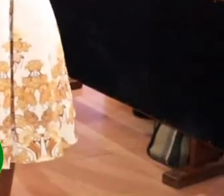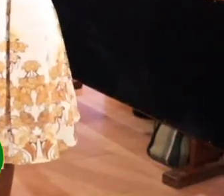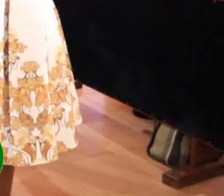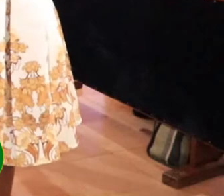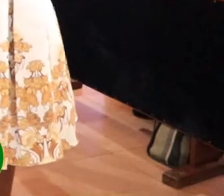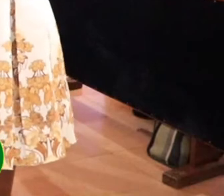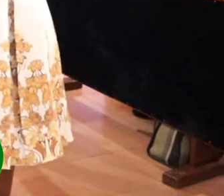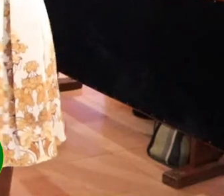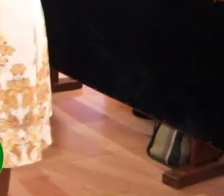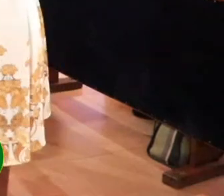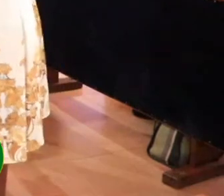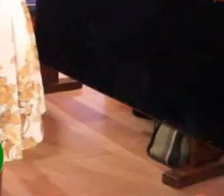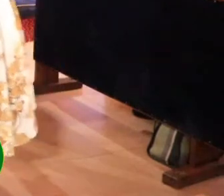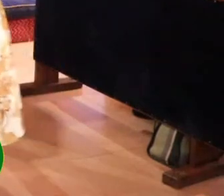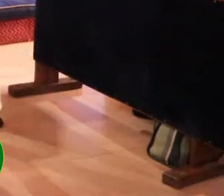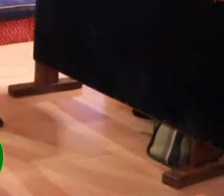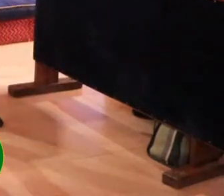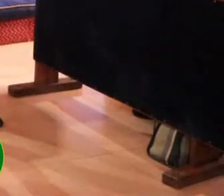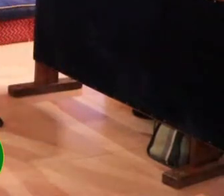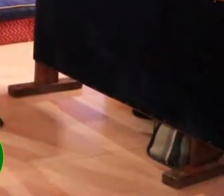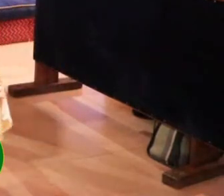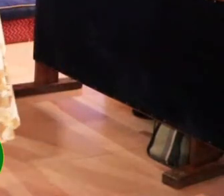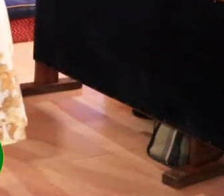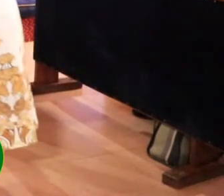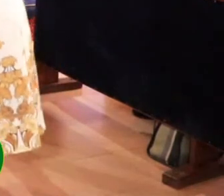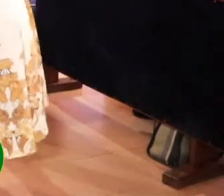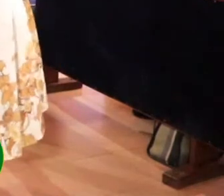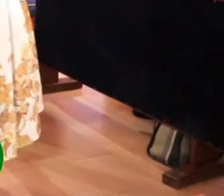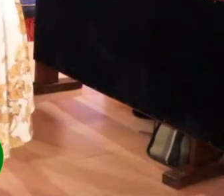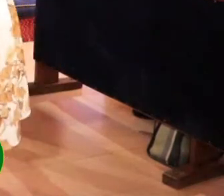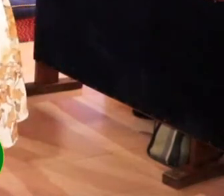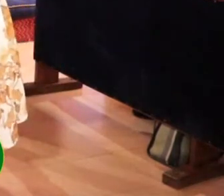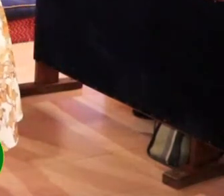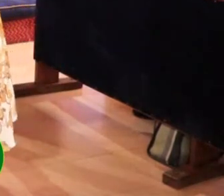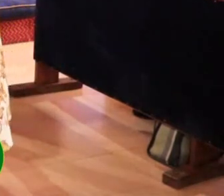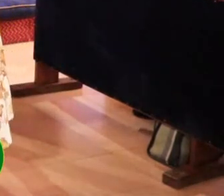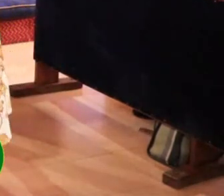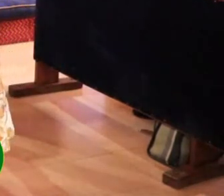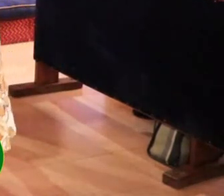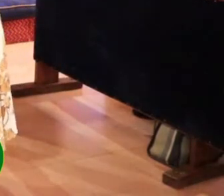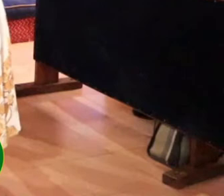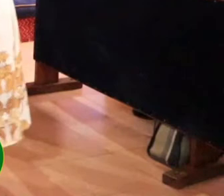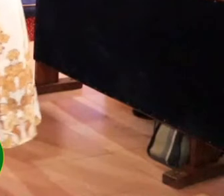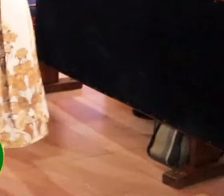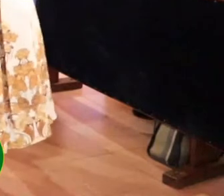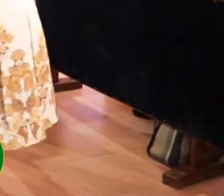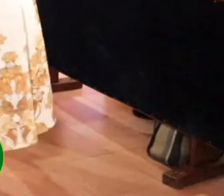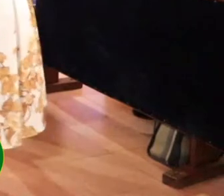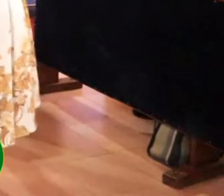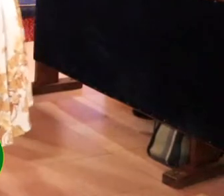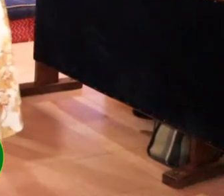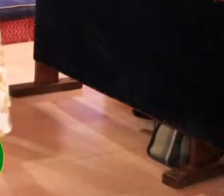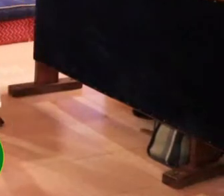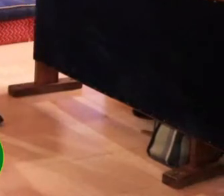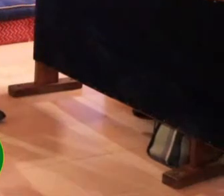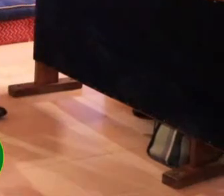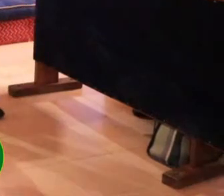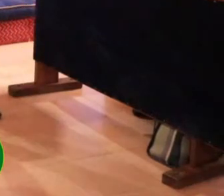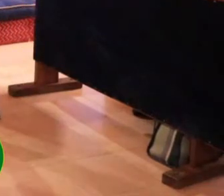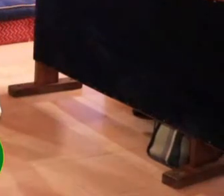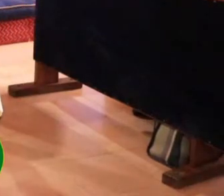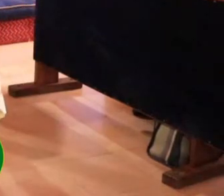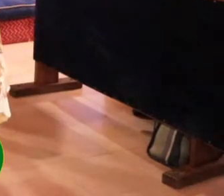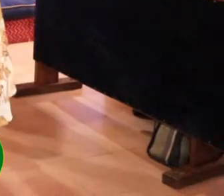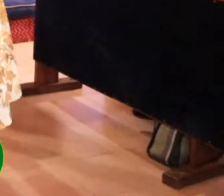together for Jesus. Amen. We're going to take a minute and go before the Lord. He's worthy of our worship. Just take a minute